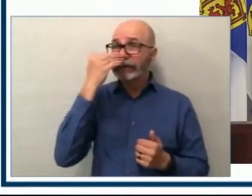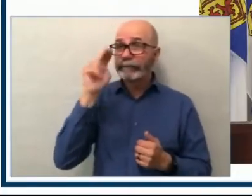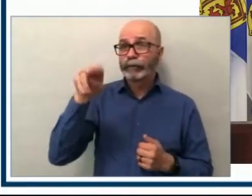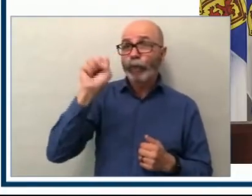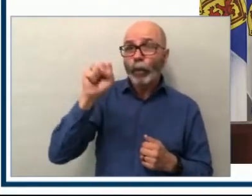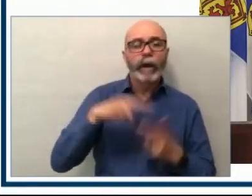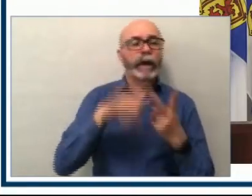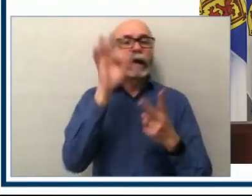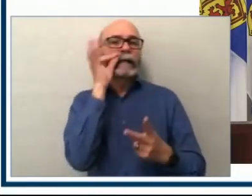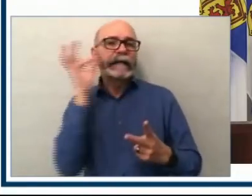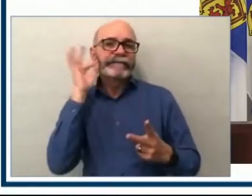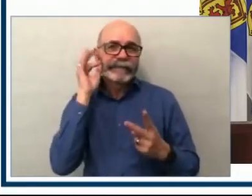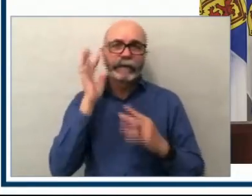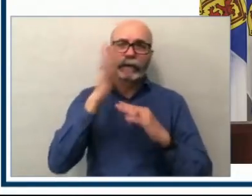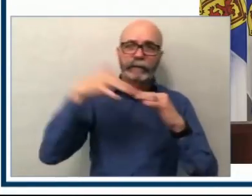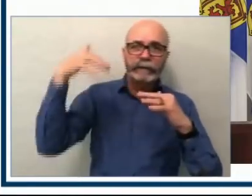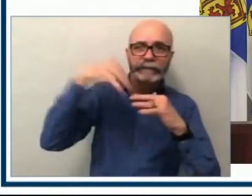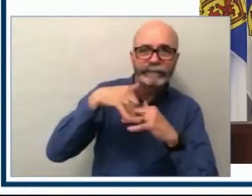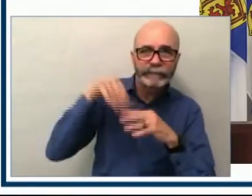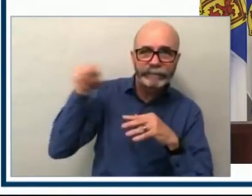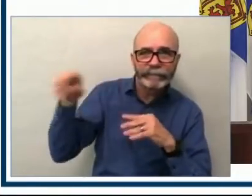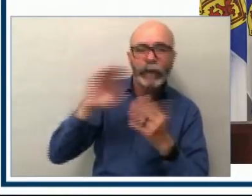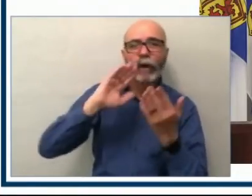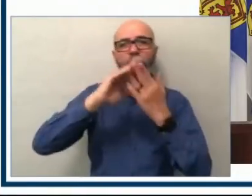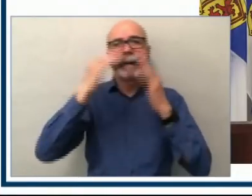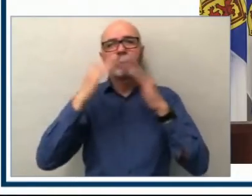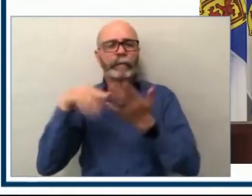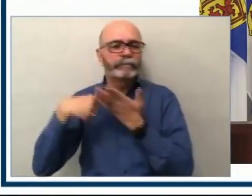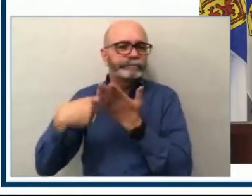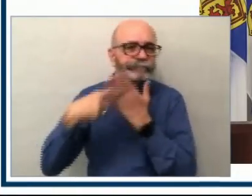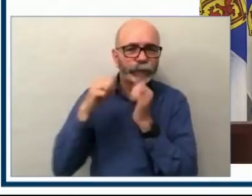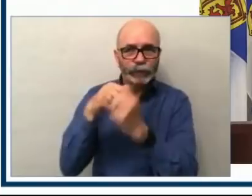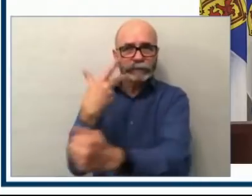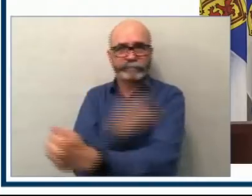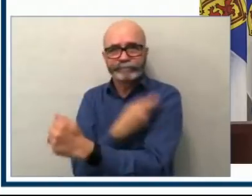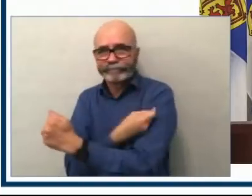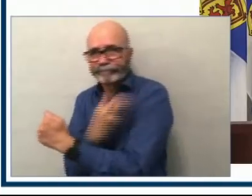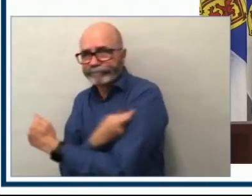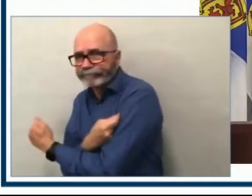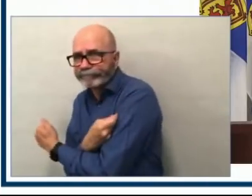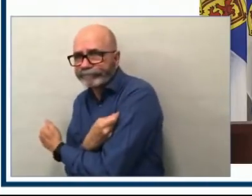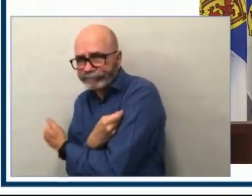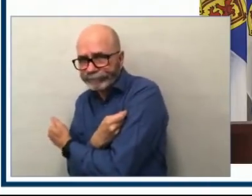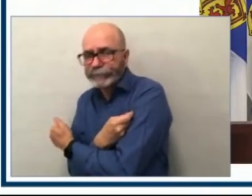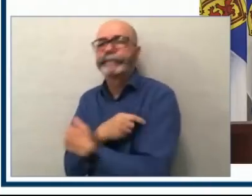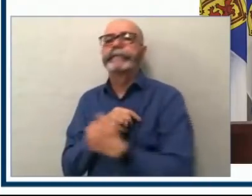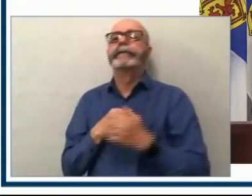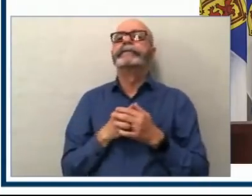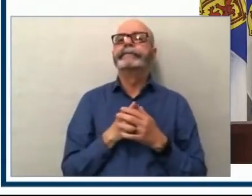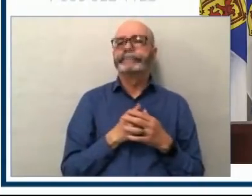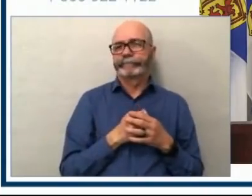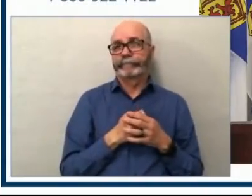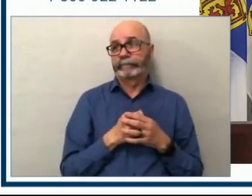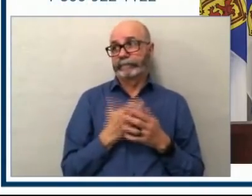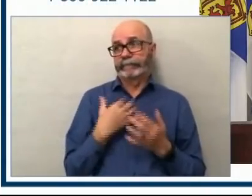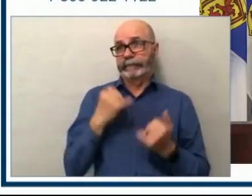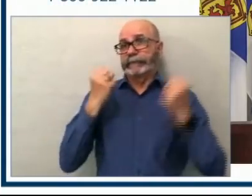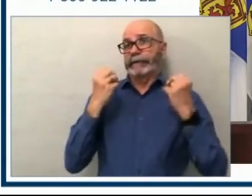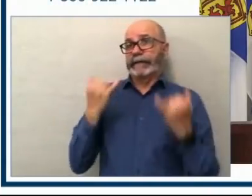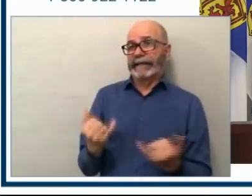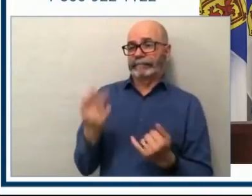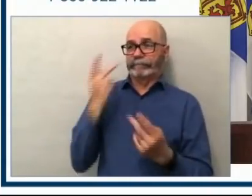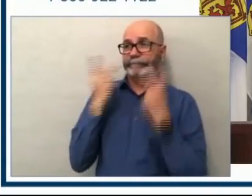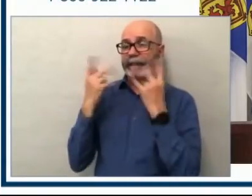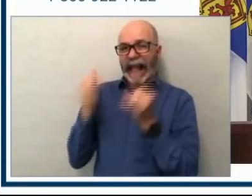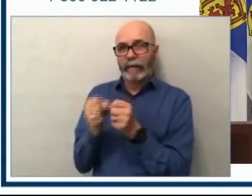about the vaccine, and I've also seen the COVID-19 explained videos on social media